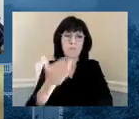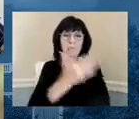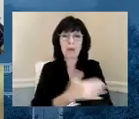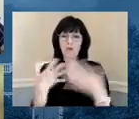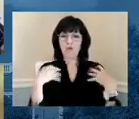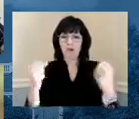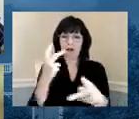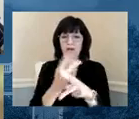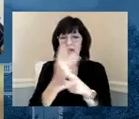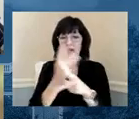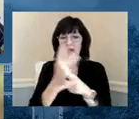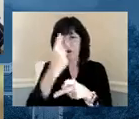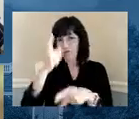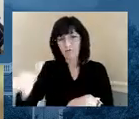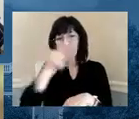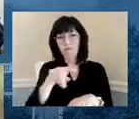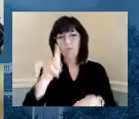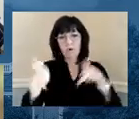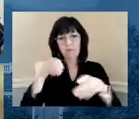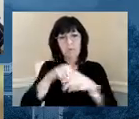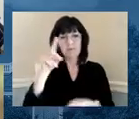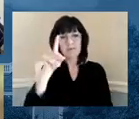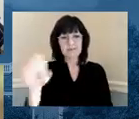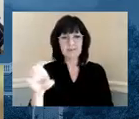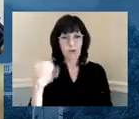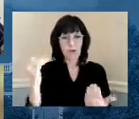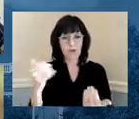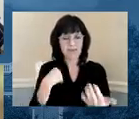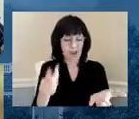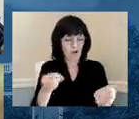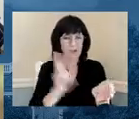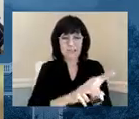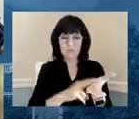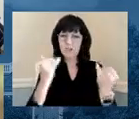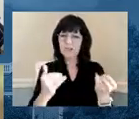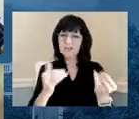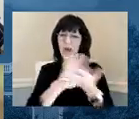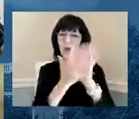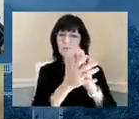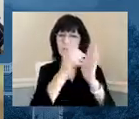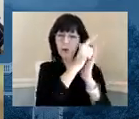services. And so with my signature becomes law. Thank you all for your great work.